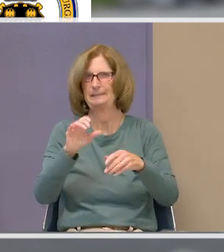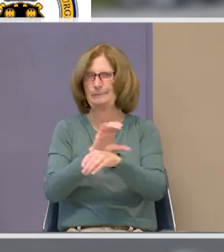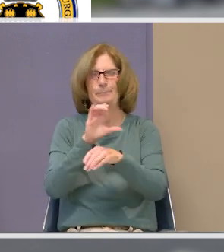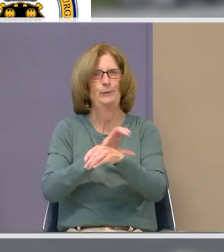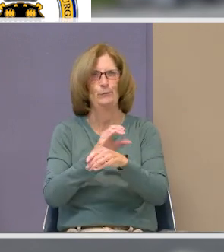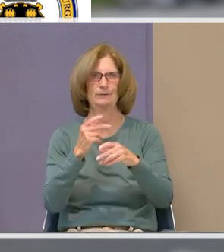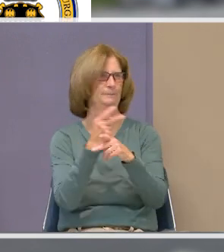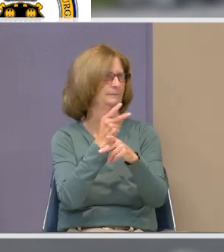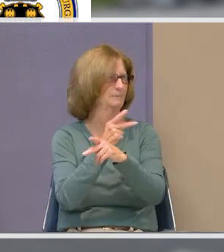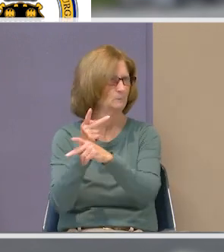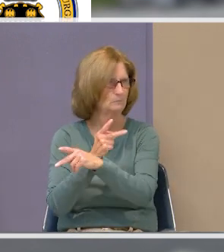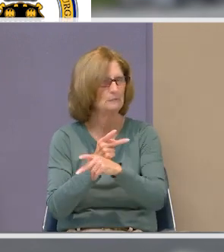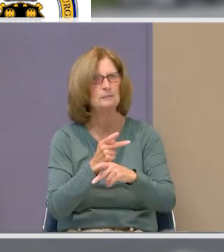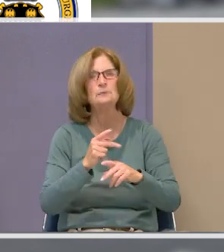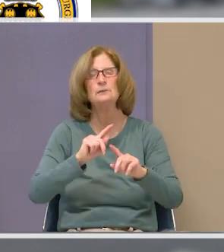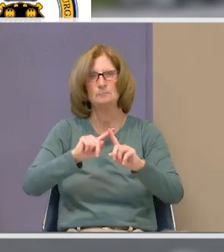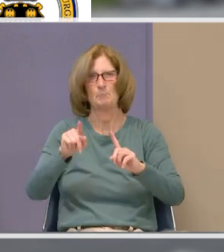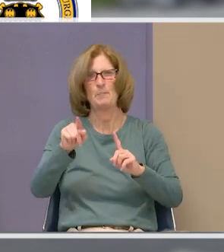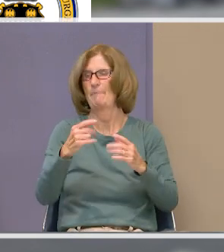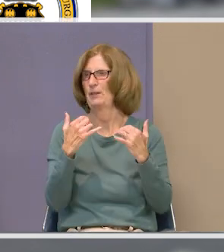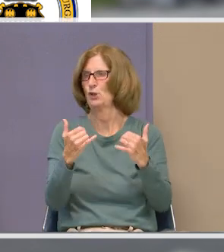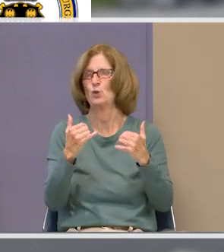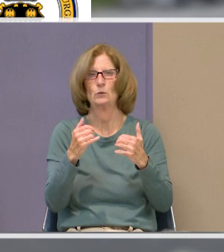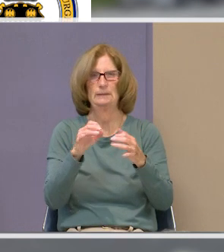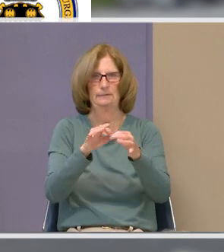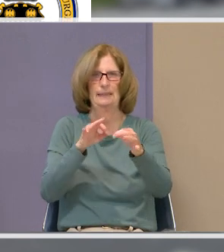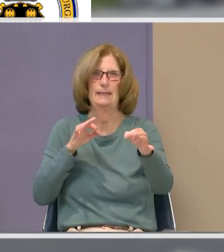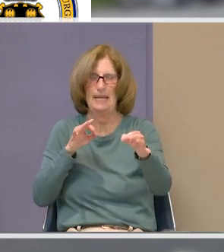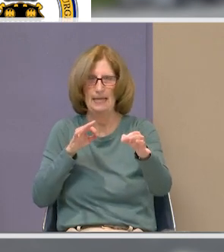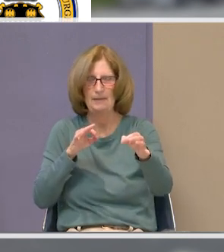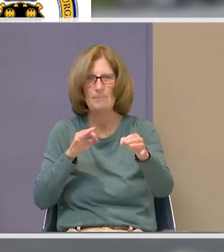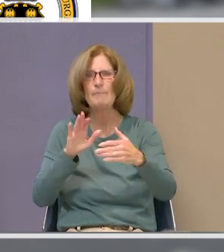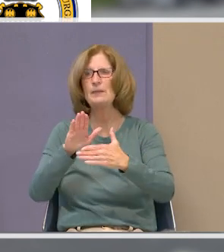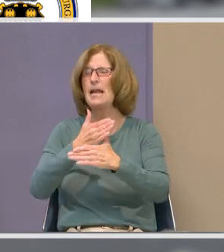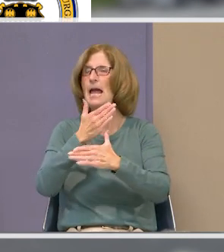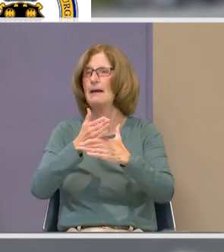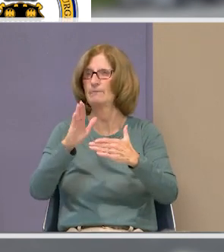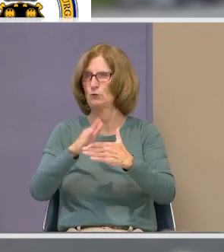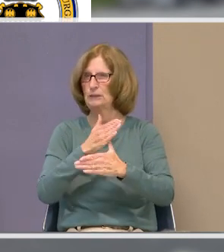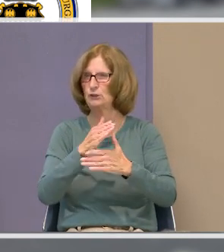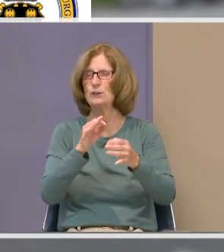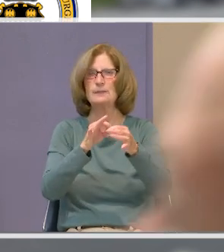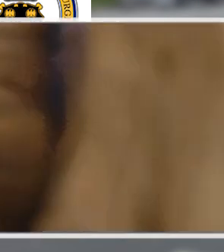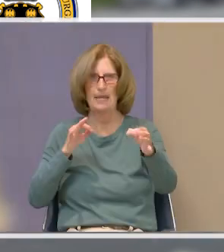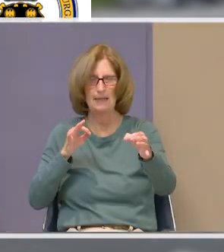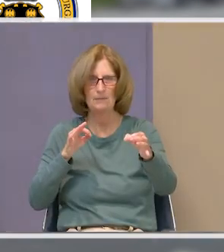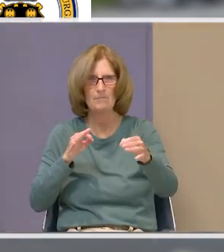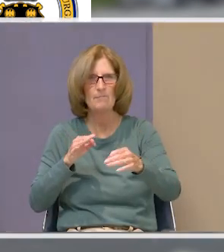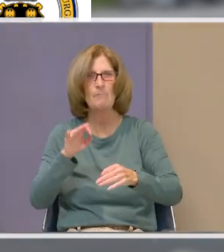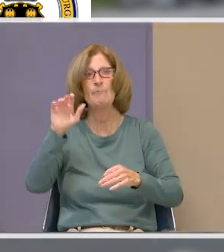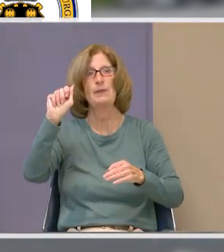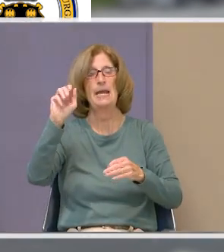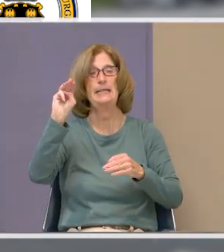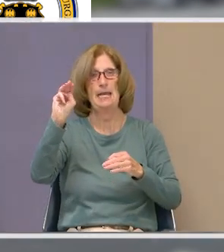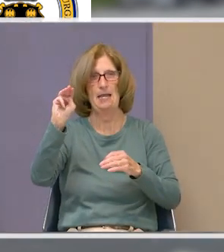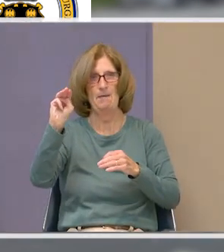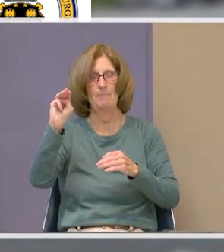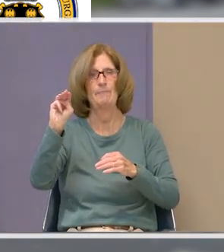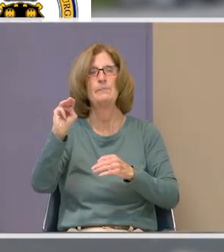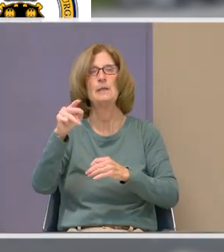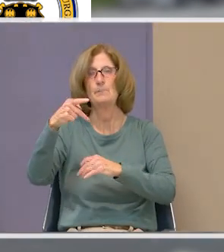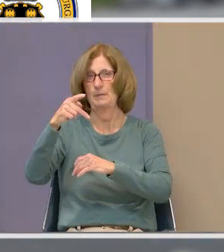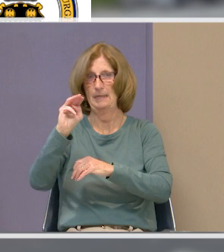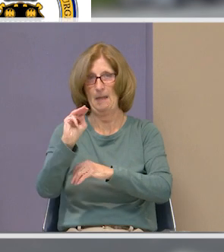it. But the no-build is the current delay that you see, and that's the average user delay. We have the AM peak period, the PM